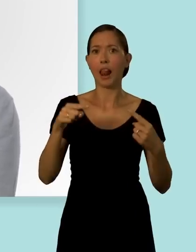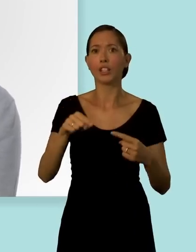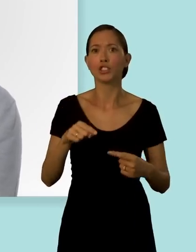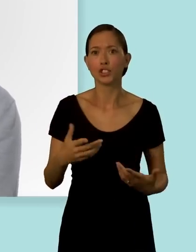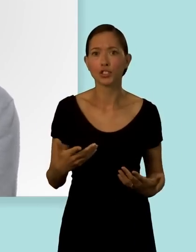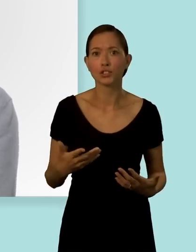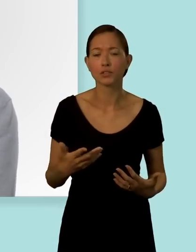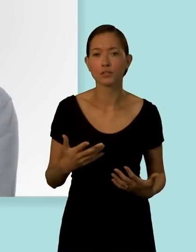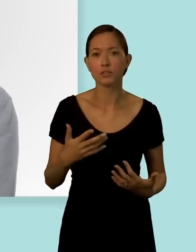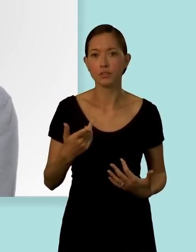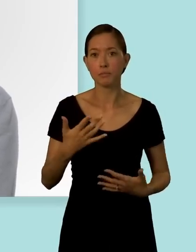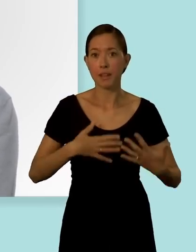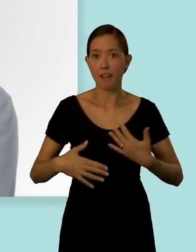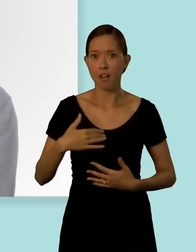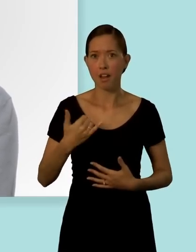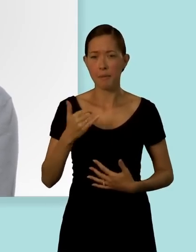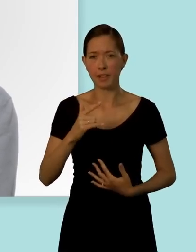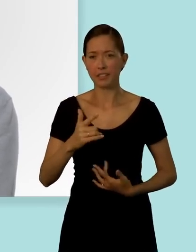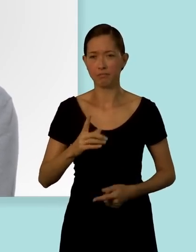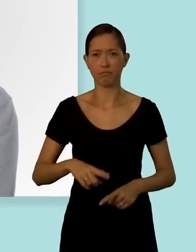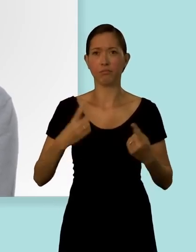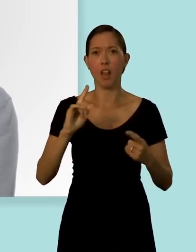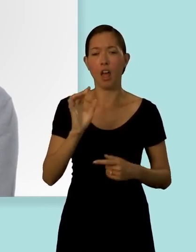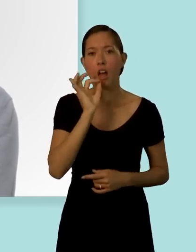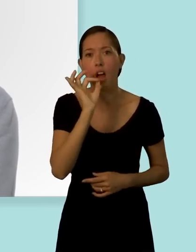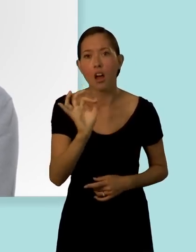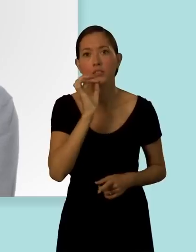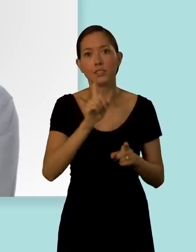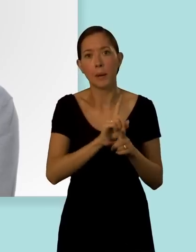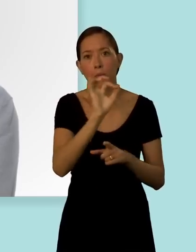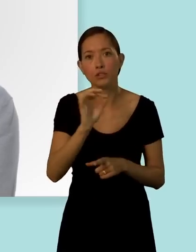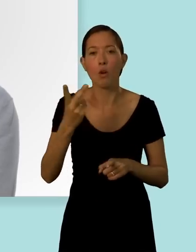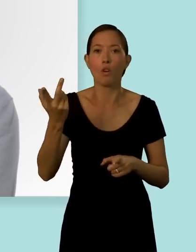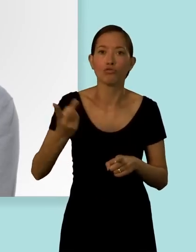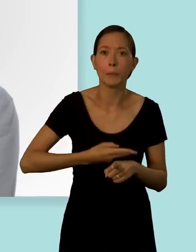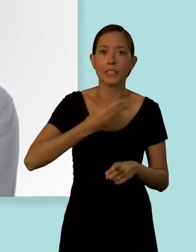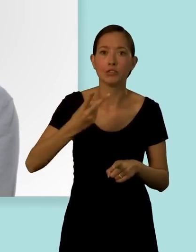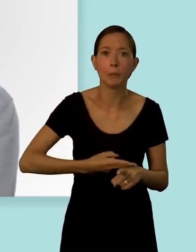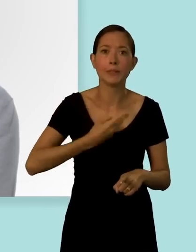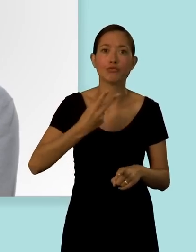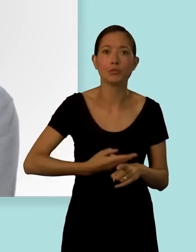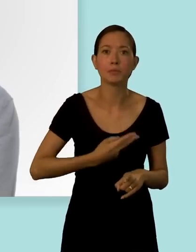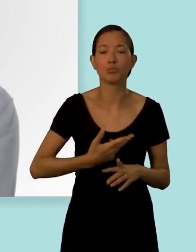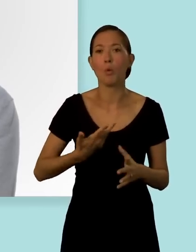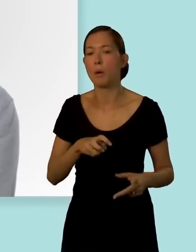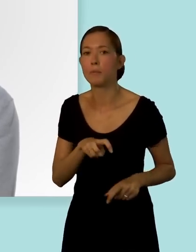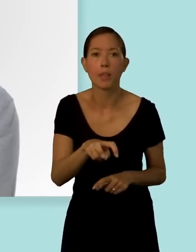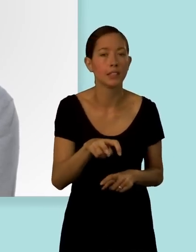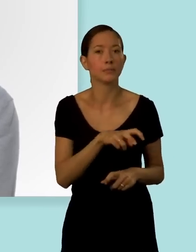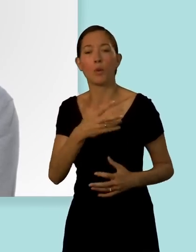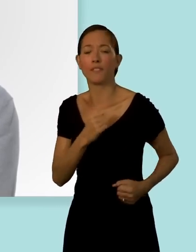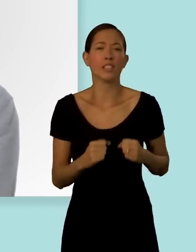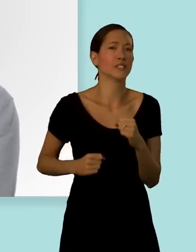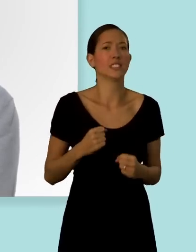or challenging. Behaviours which might seem unusual include asking the same question or repeating an action over